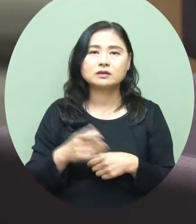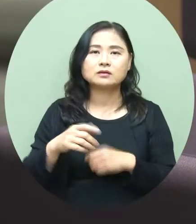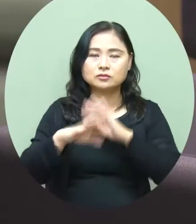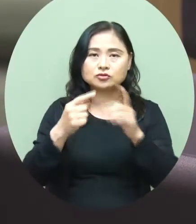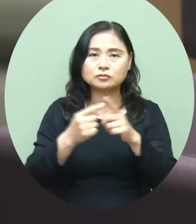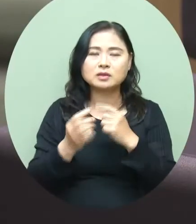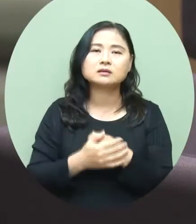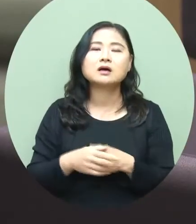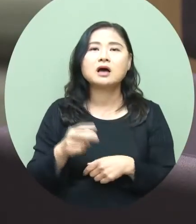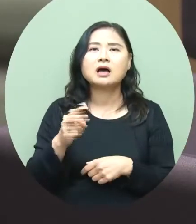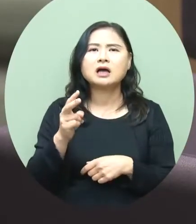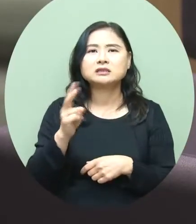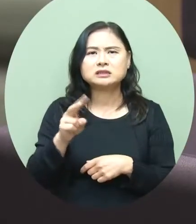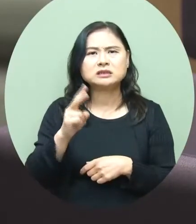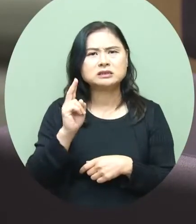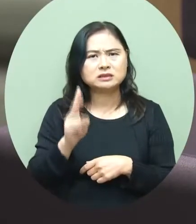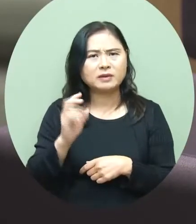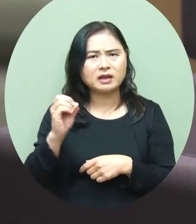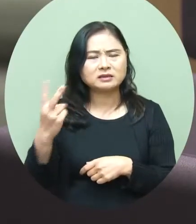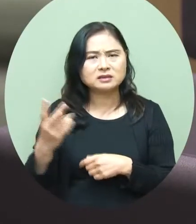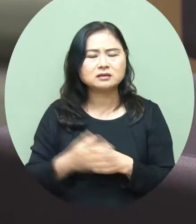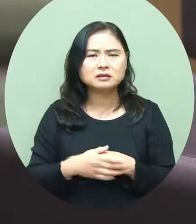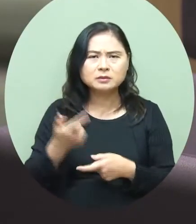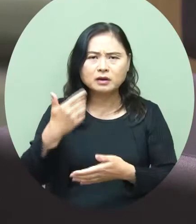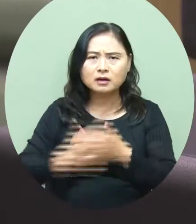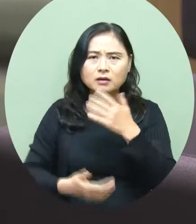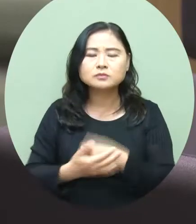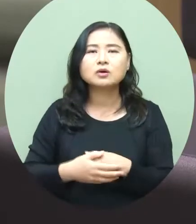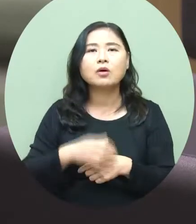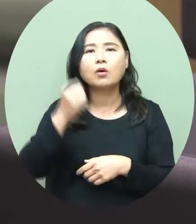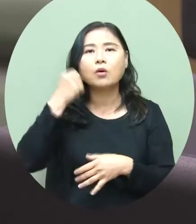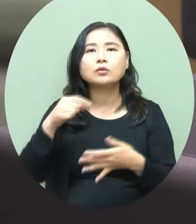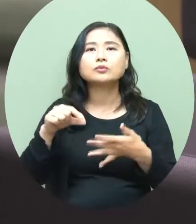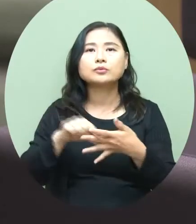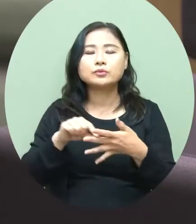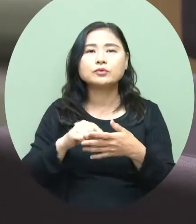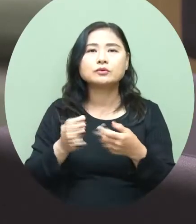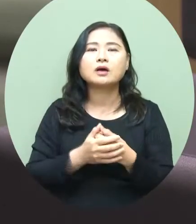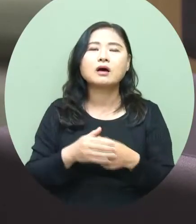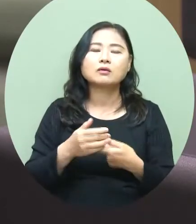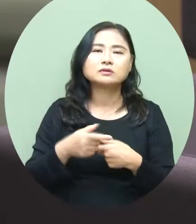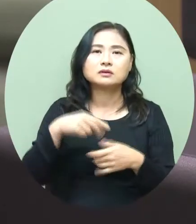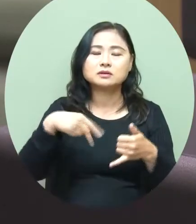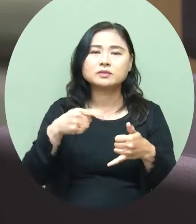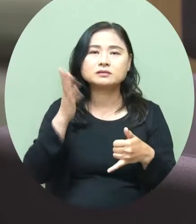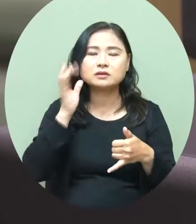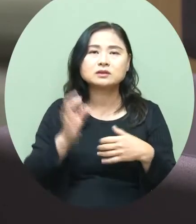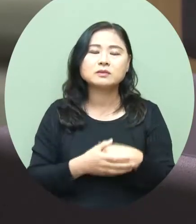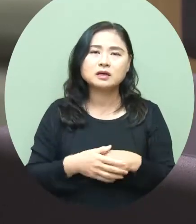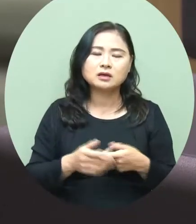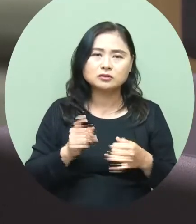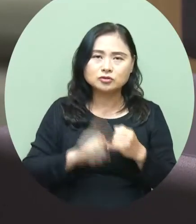plus cases. And then from the mass voluntary RAT testing cases, there are 2,202 cases.